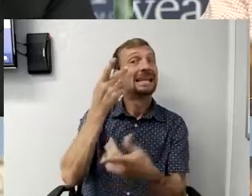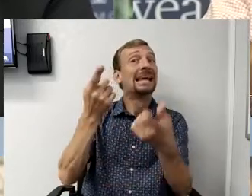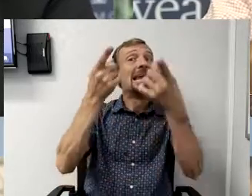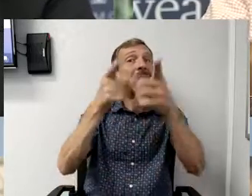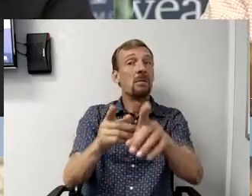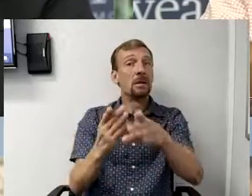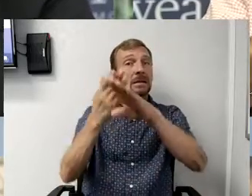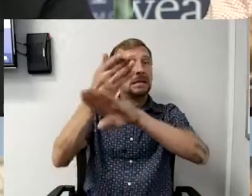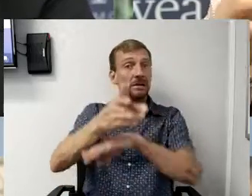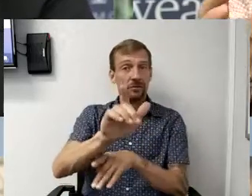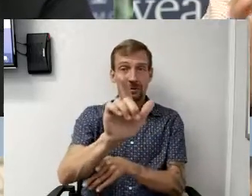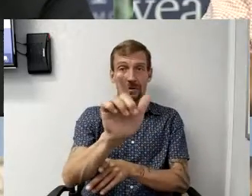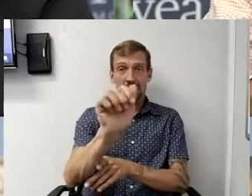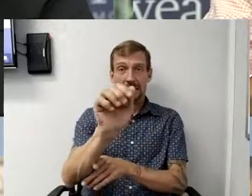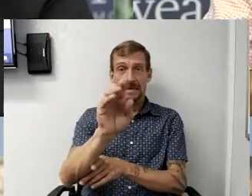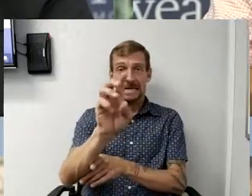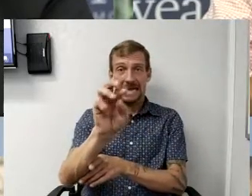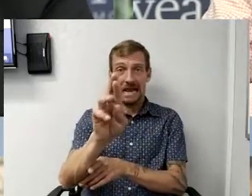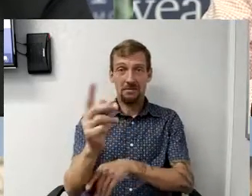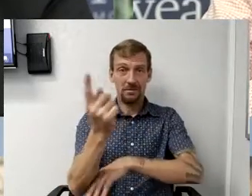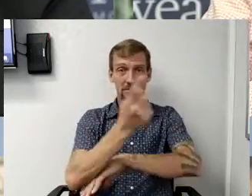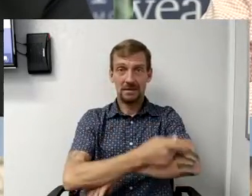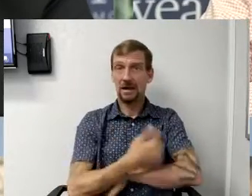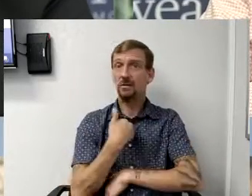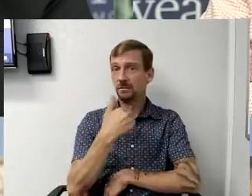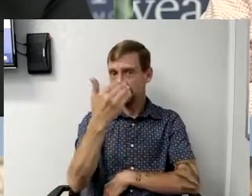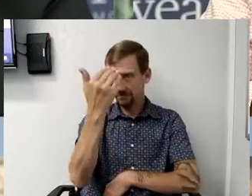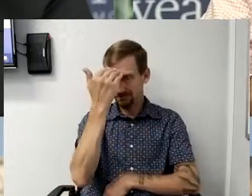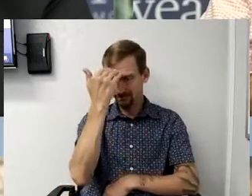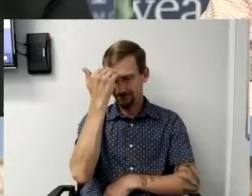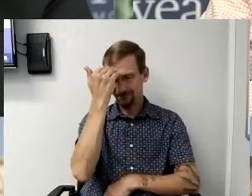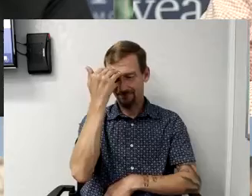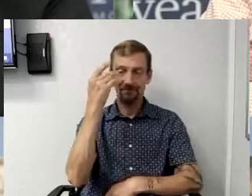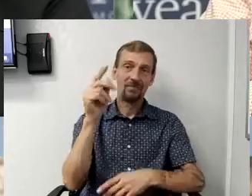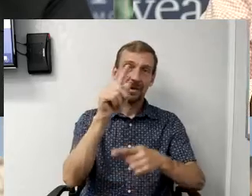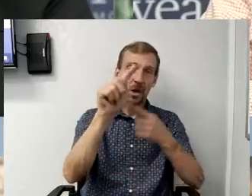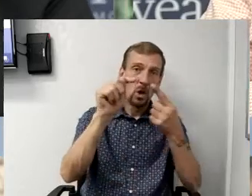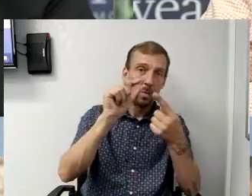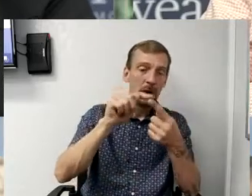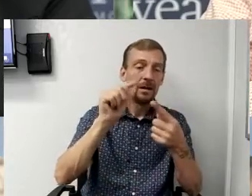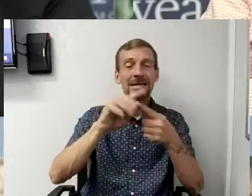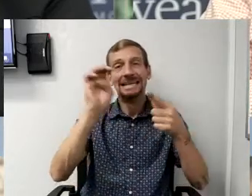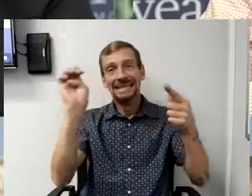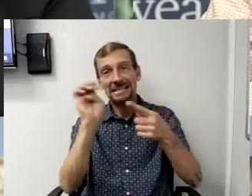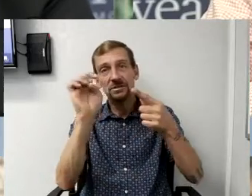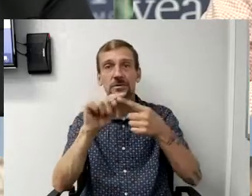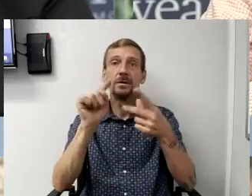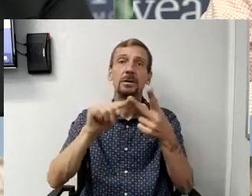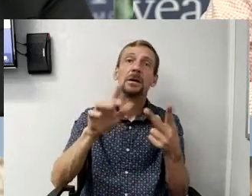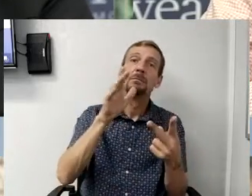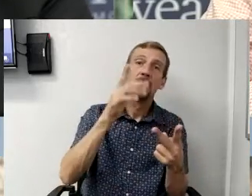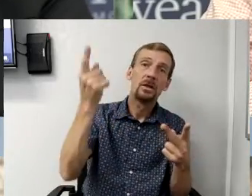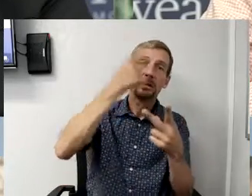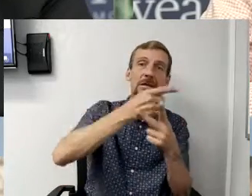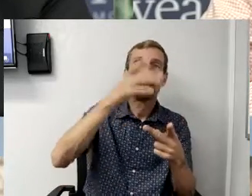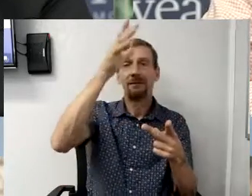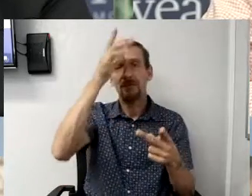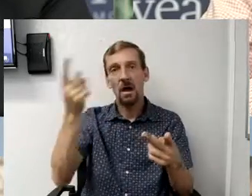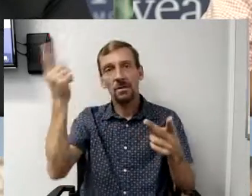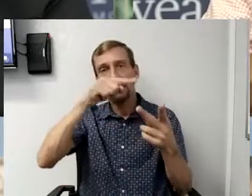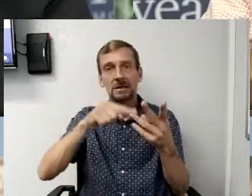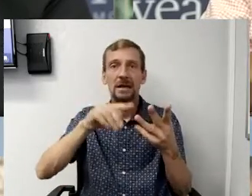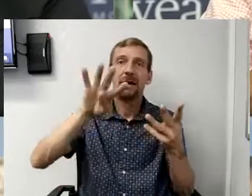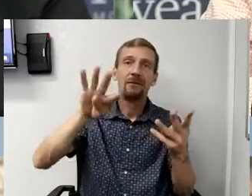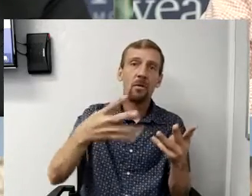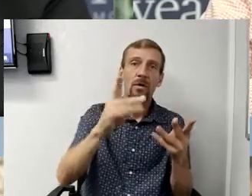Day. It's shown historically when we had Easter and Mother's Day and Father's Day and Labor Day and 4th of